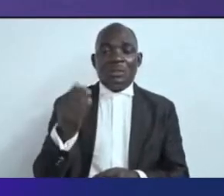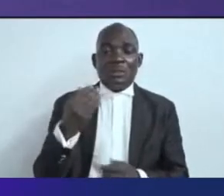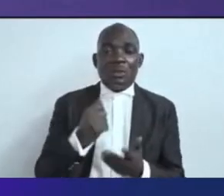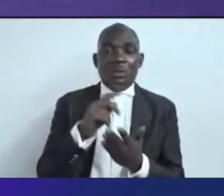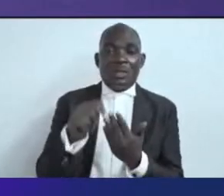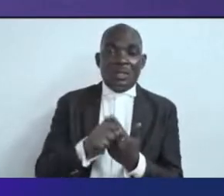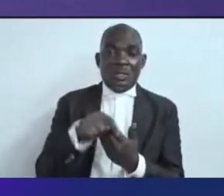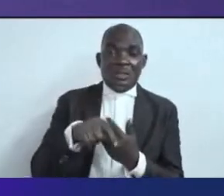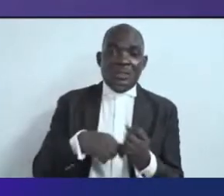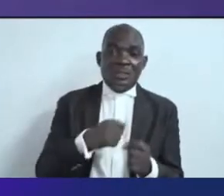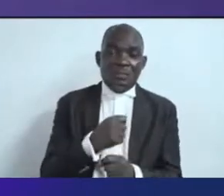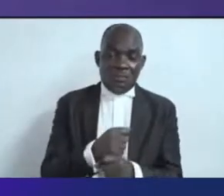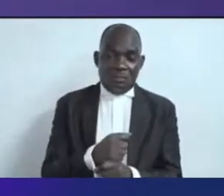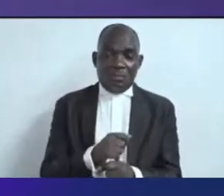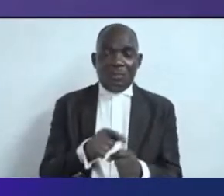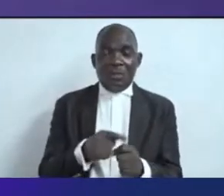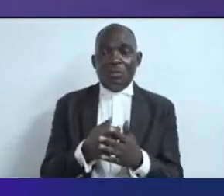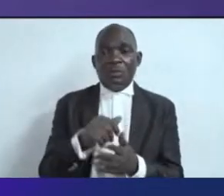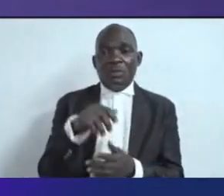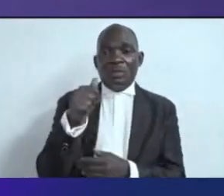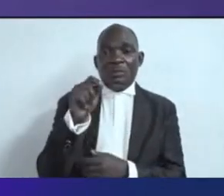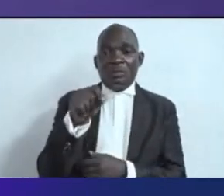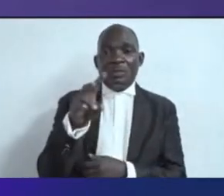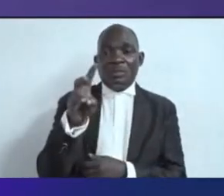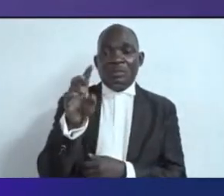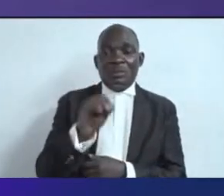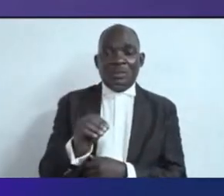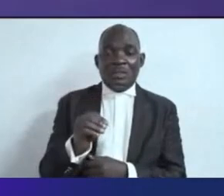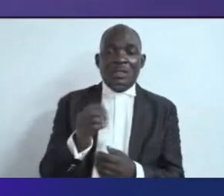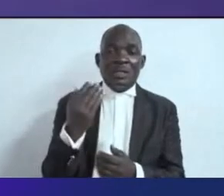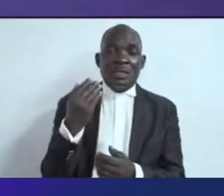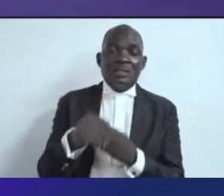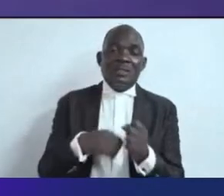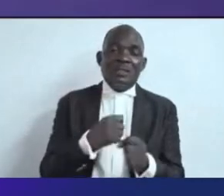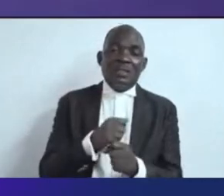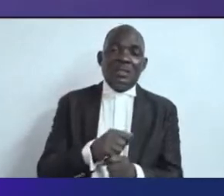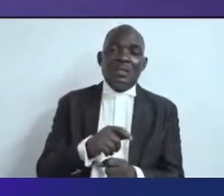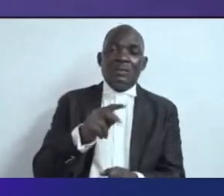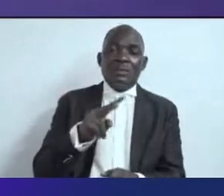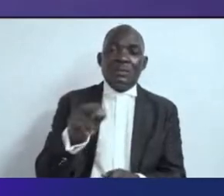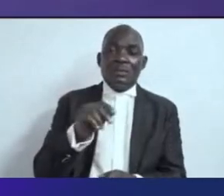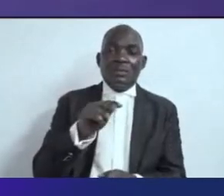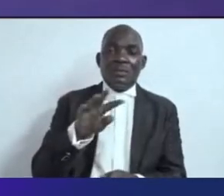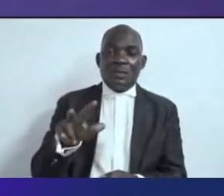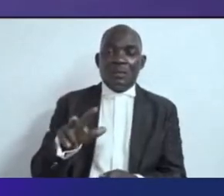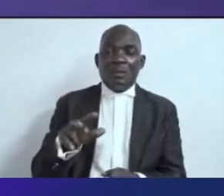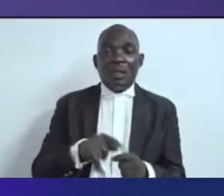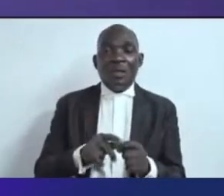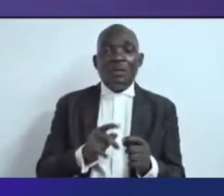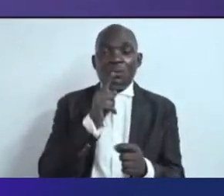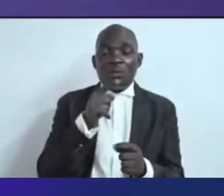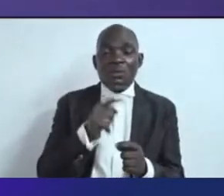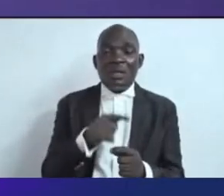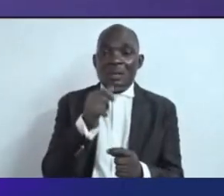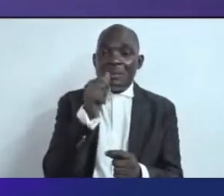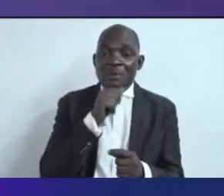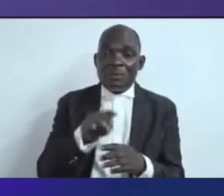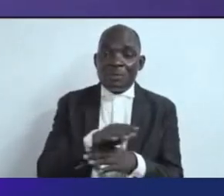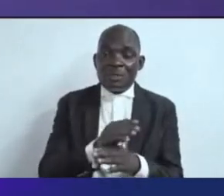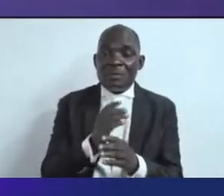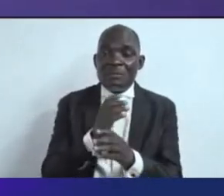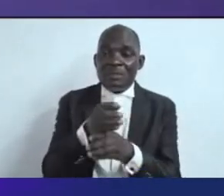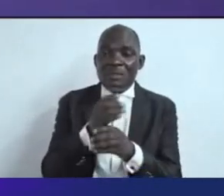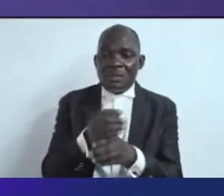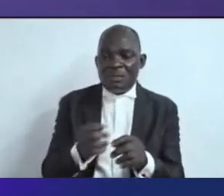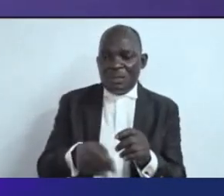August 2024 from 10.7% in August 2023. In real terms, private sector credit recorded